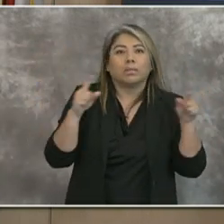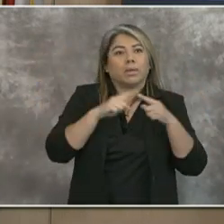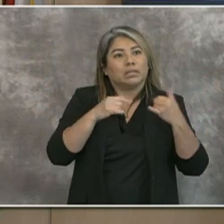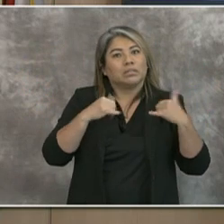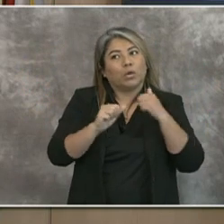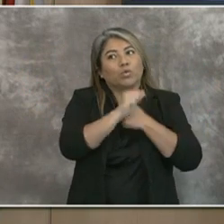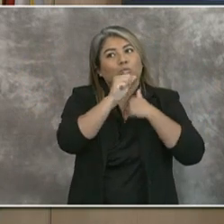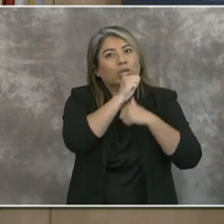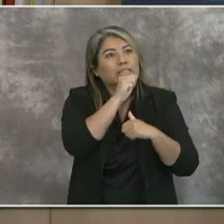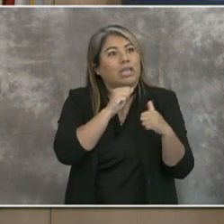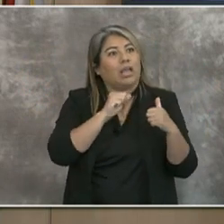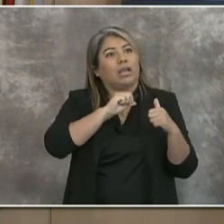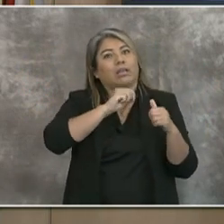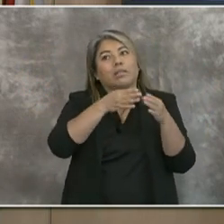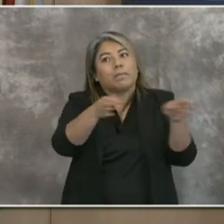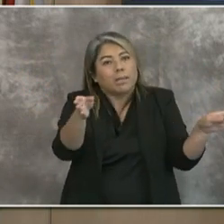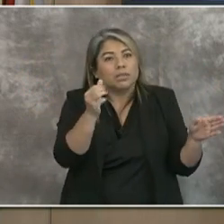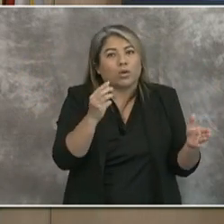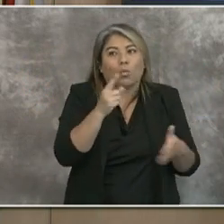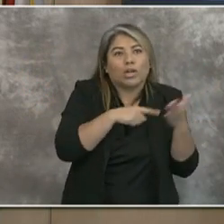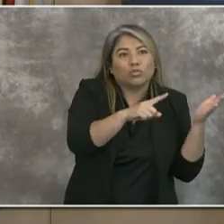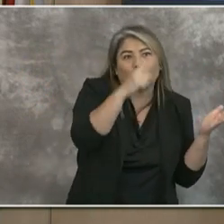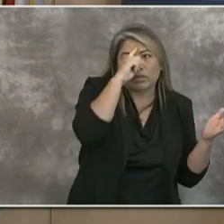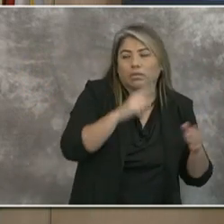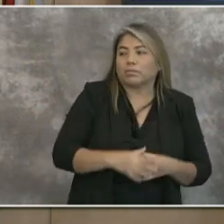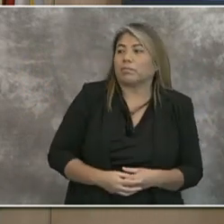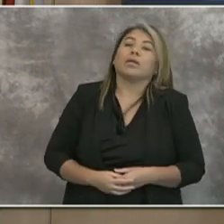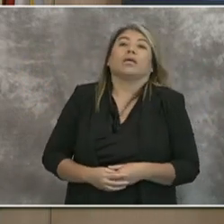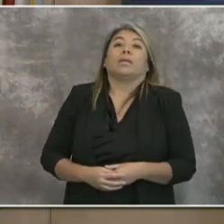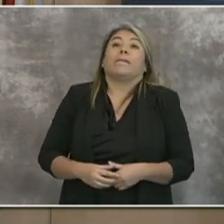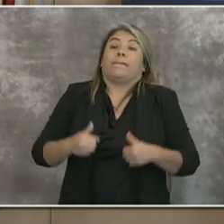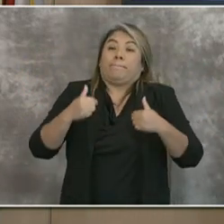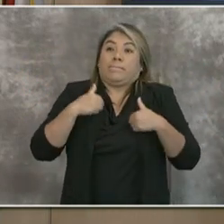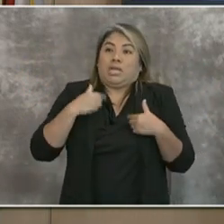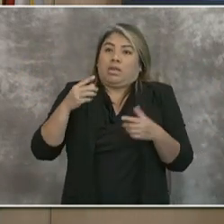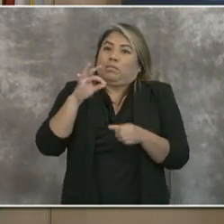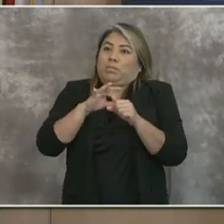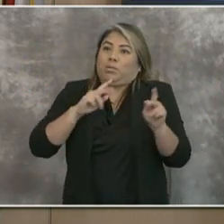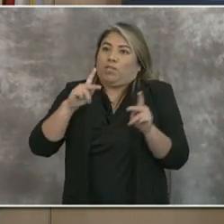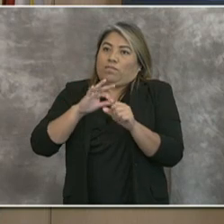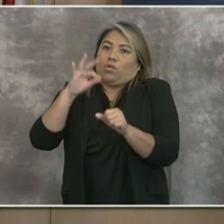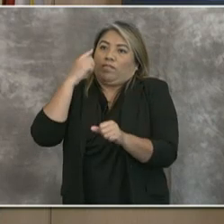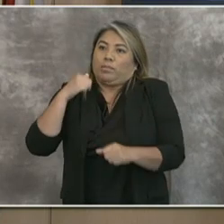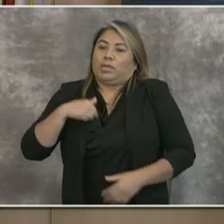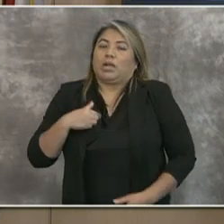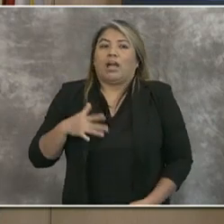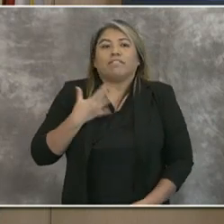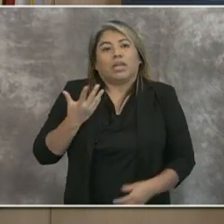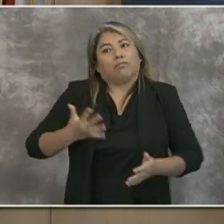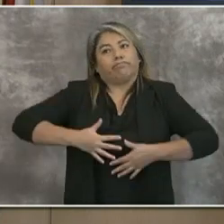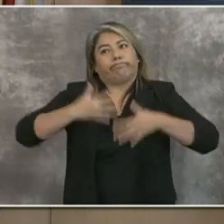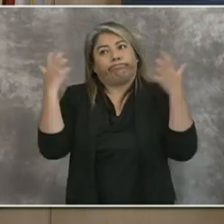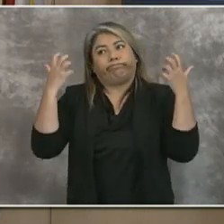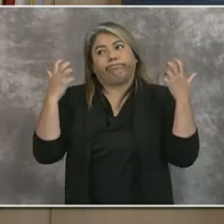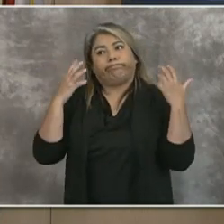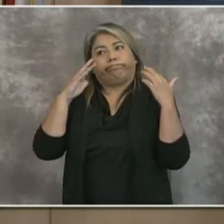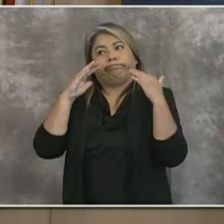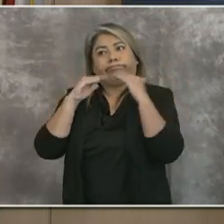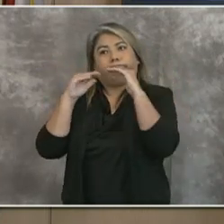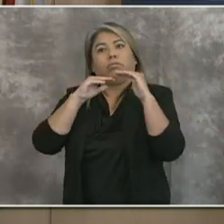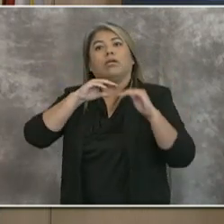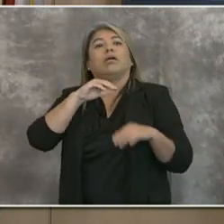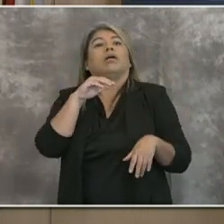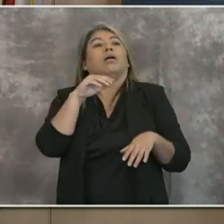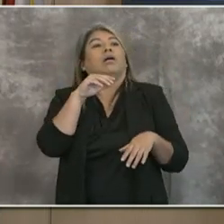Well, you know, I, as an elected official, I think feel the same rage everybody else did when they saw